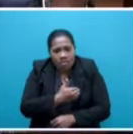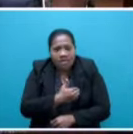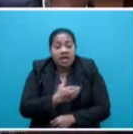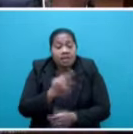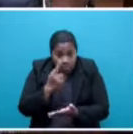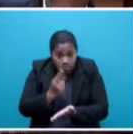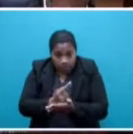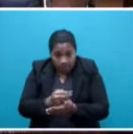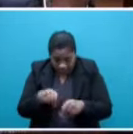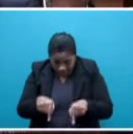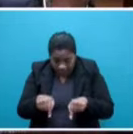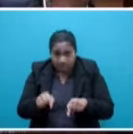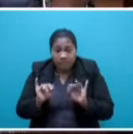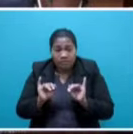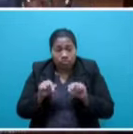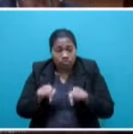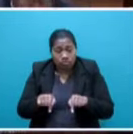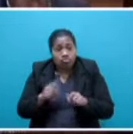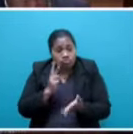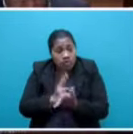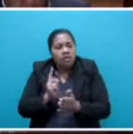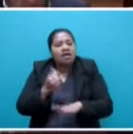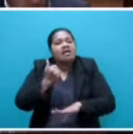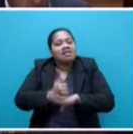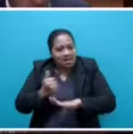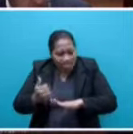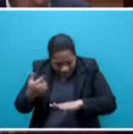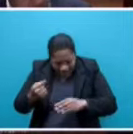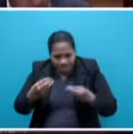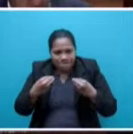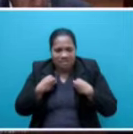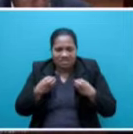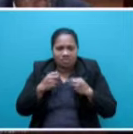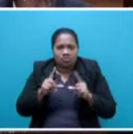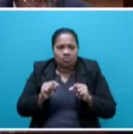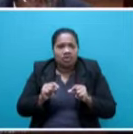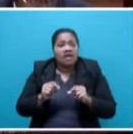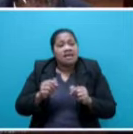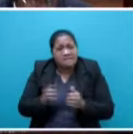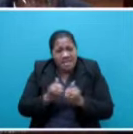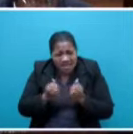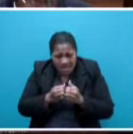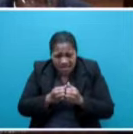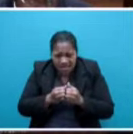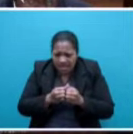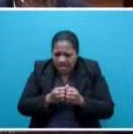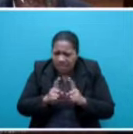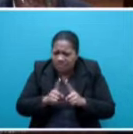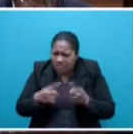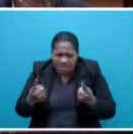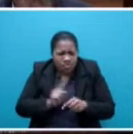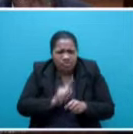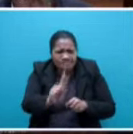reality of the matter is that government has a business to run. Government has many matters to attend to. Government also at the same